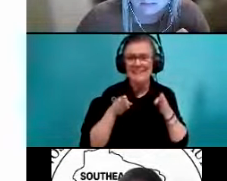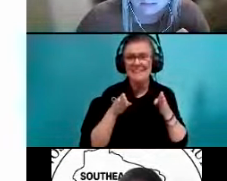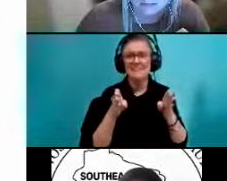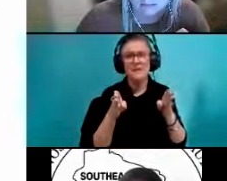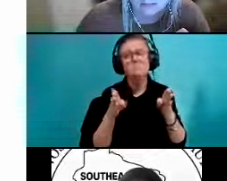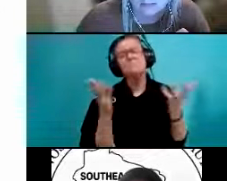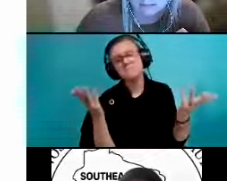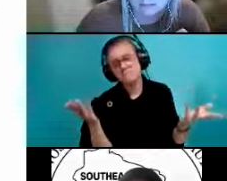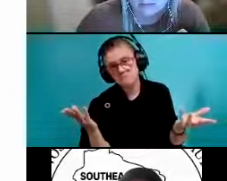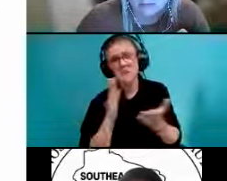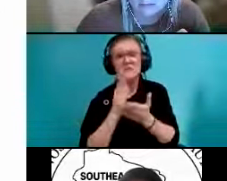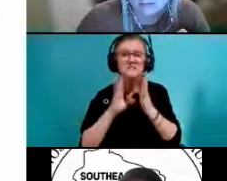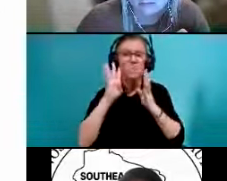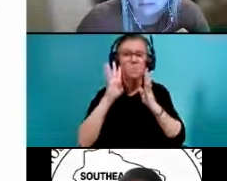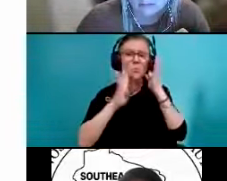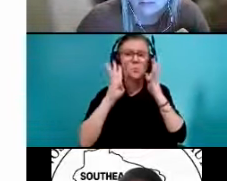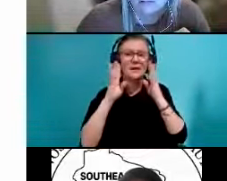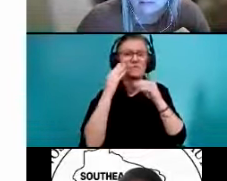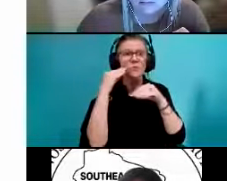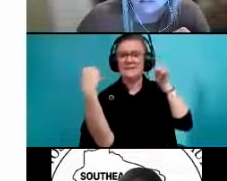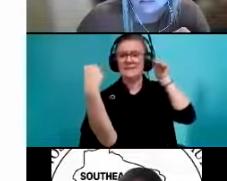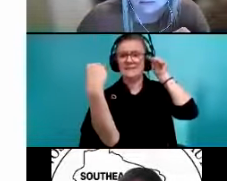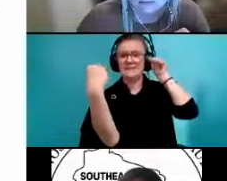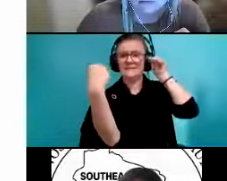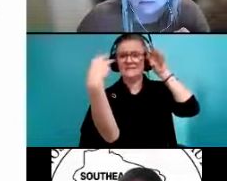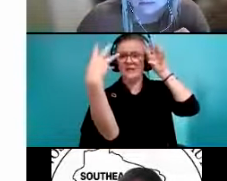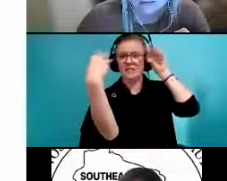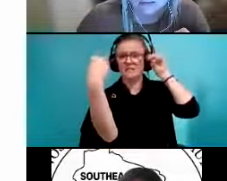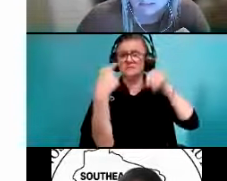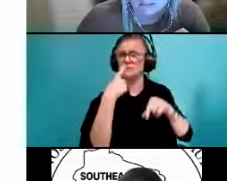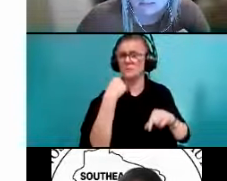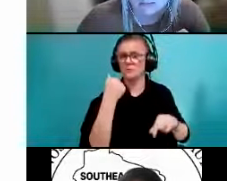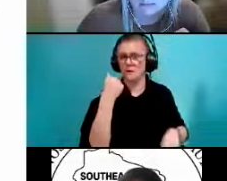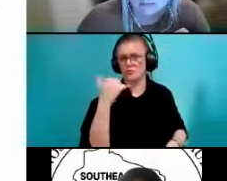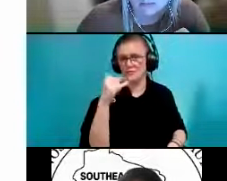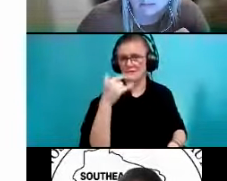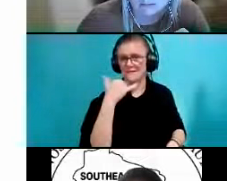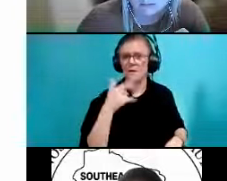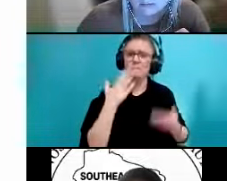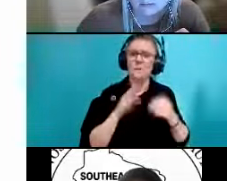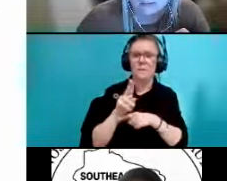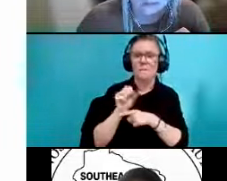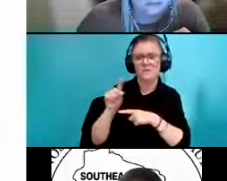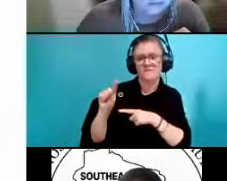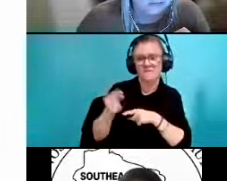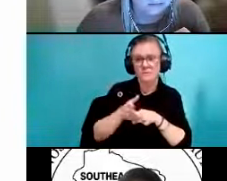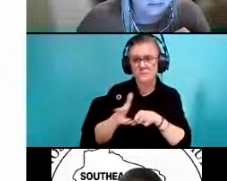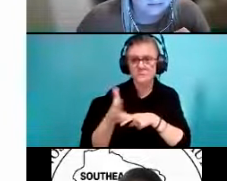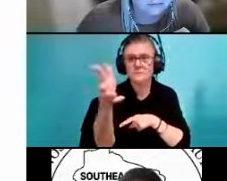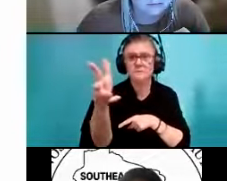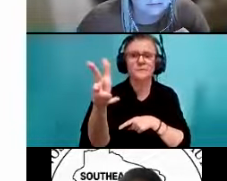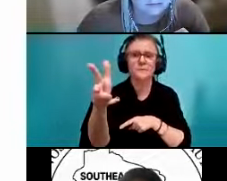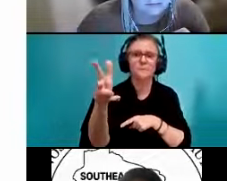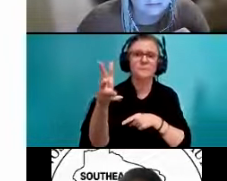there may be some creative things we can do with the signals to make sure that the bus can move through that area quickly. Because